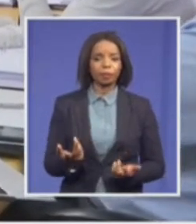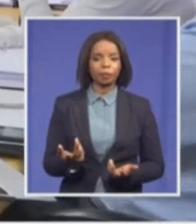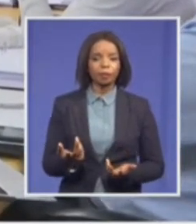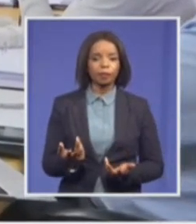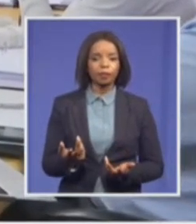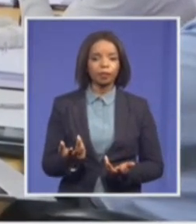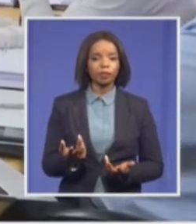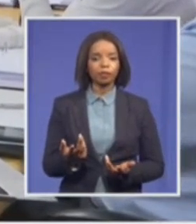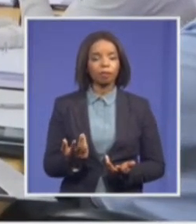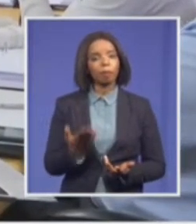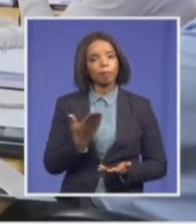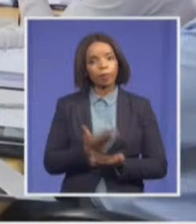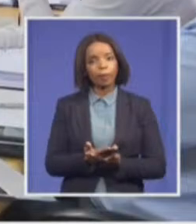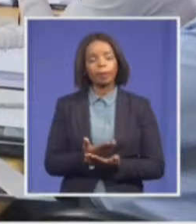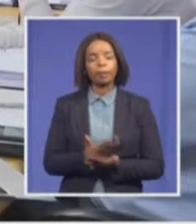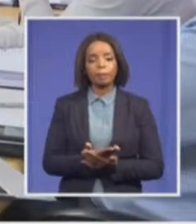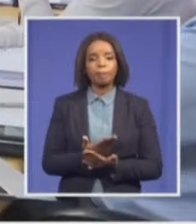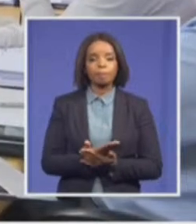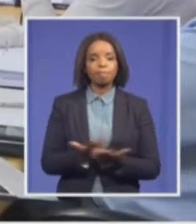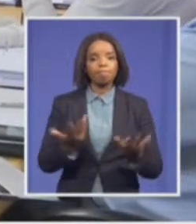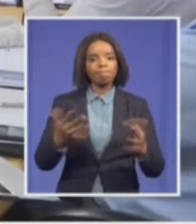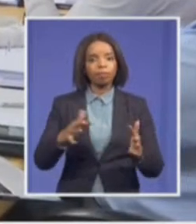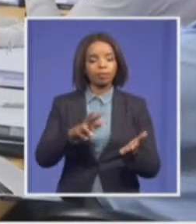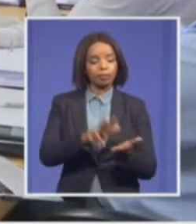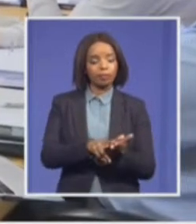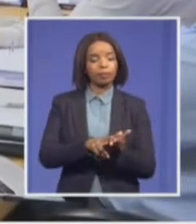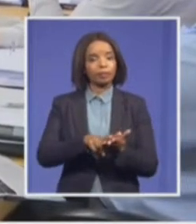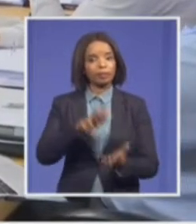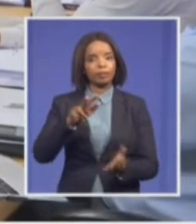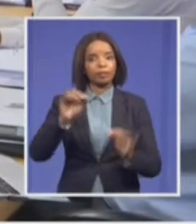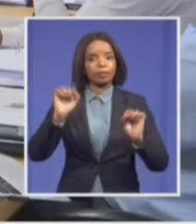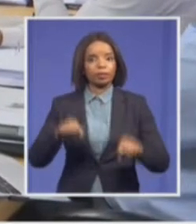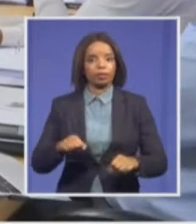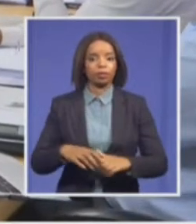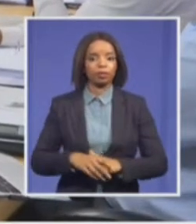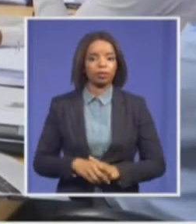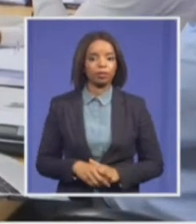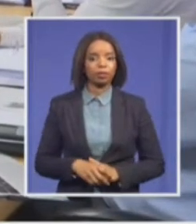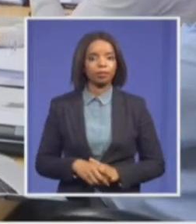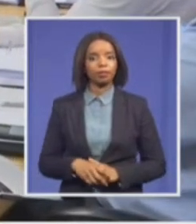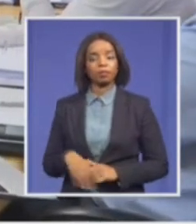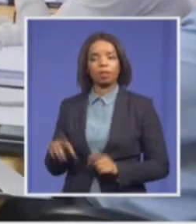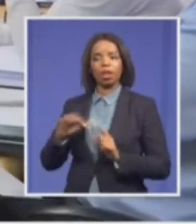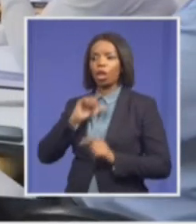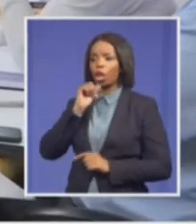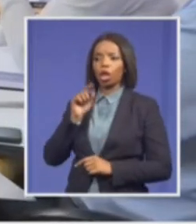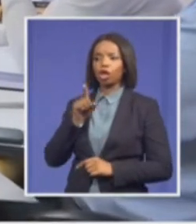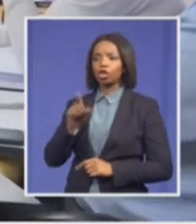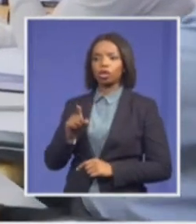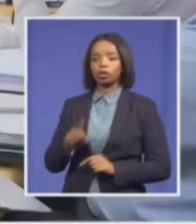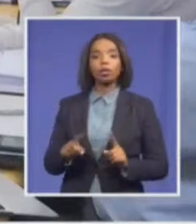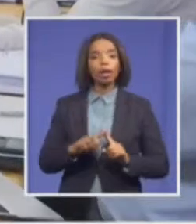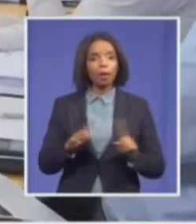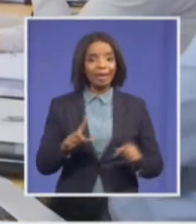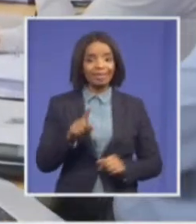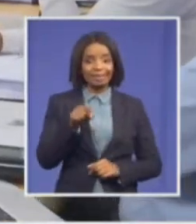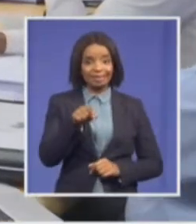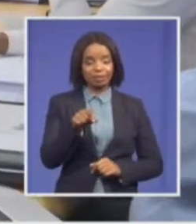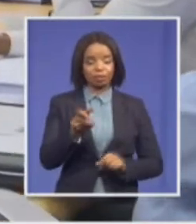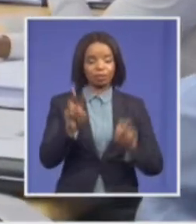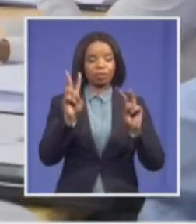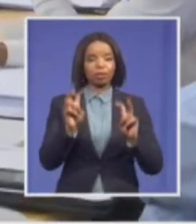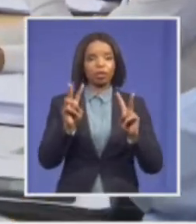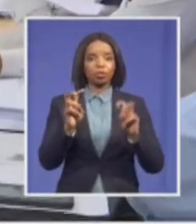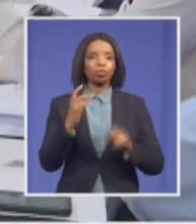authorized? Have I been properly authorized? Not you. But that puts into issue whether the CEO has